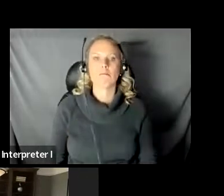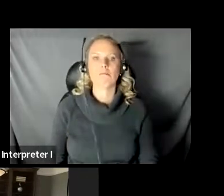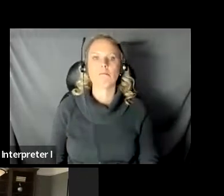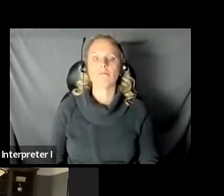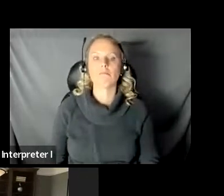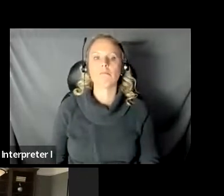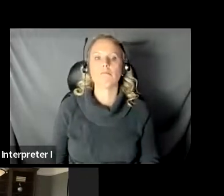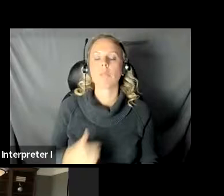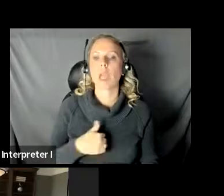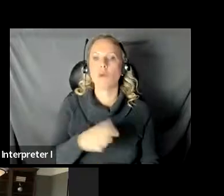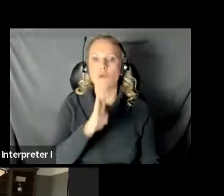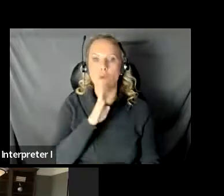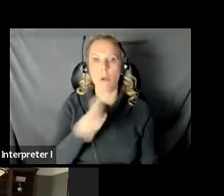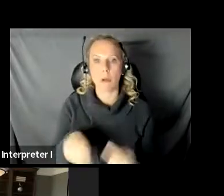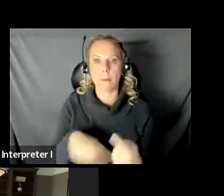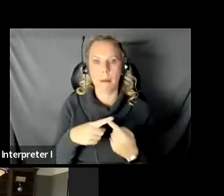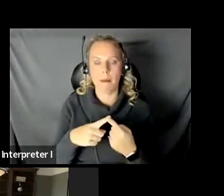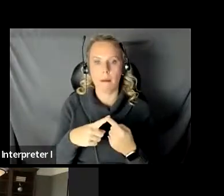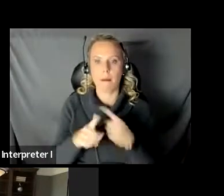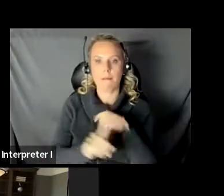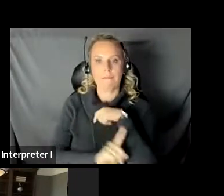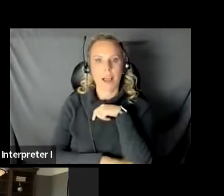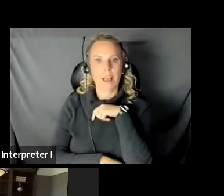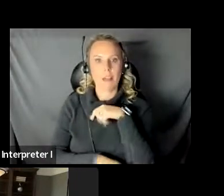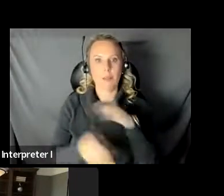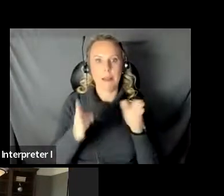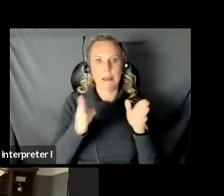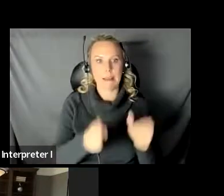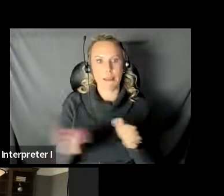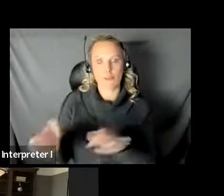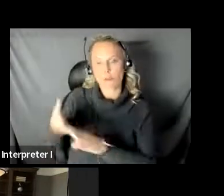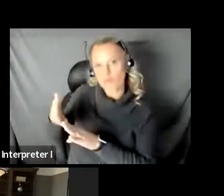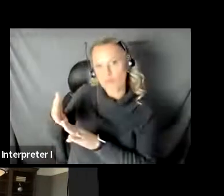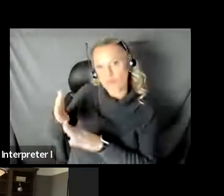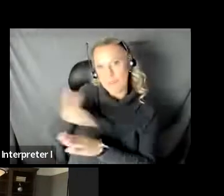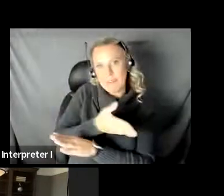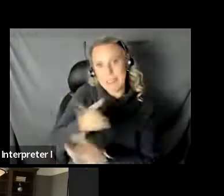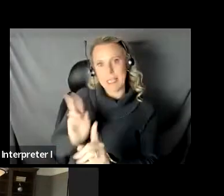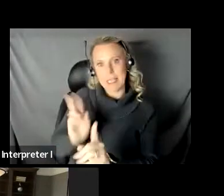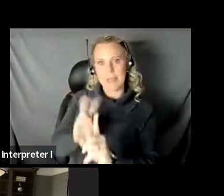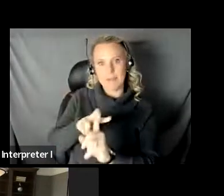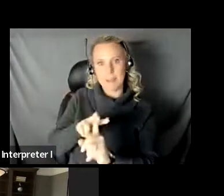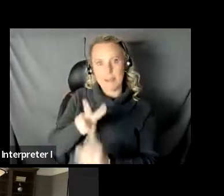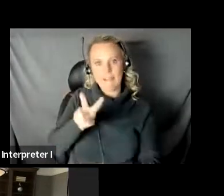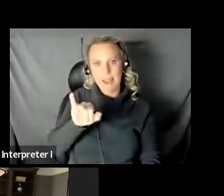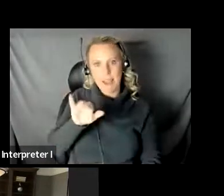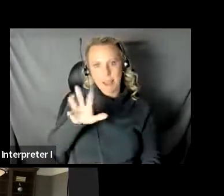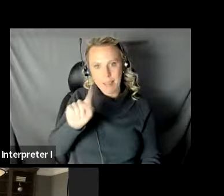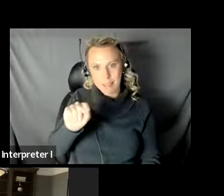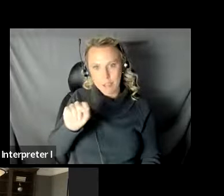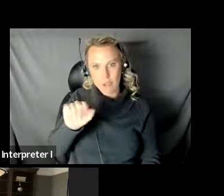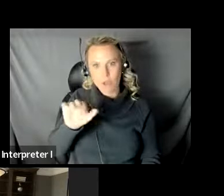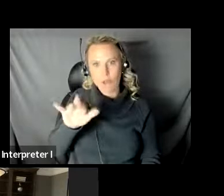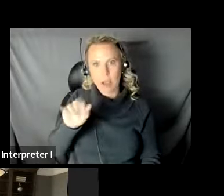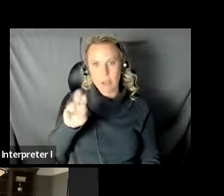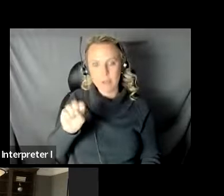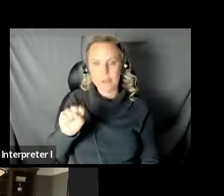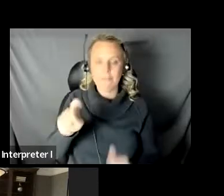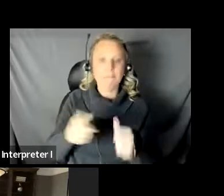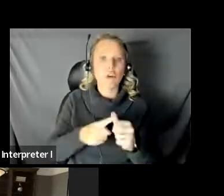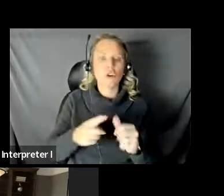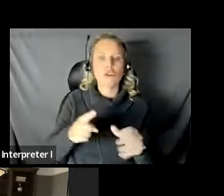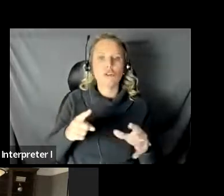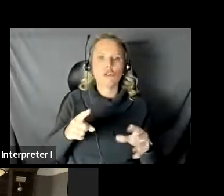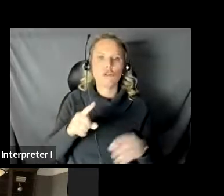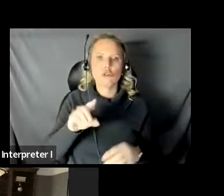I was speaking about violations by individuals previously convicted of violent crimes. First-degree possession